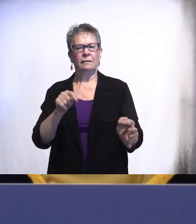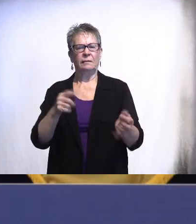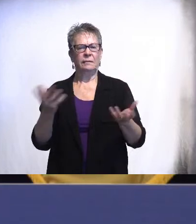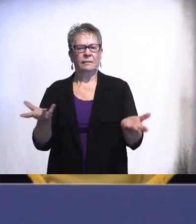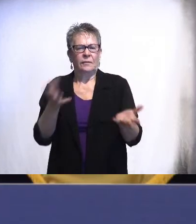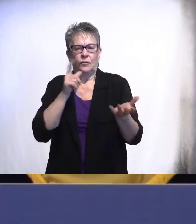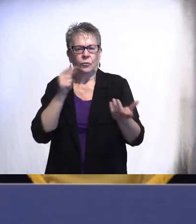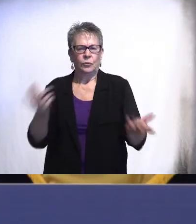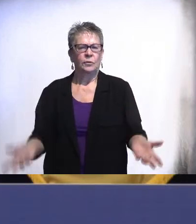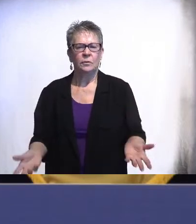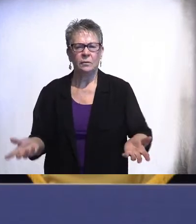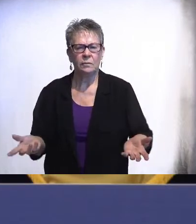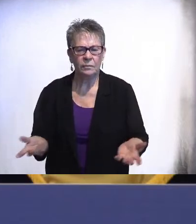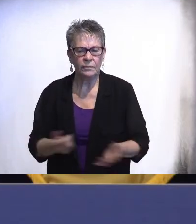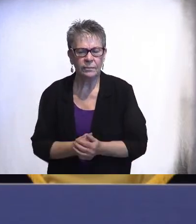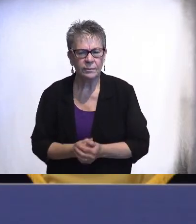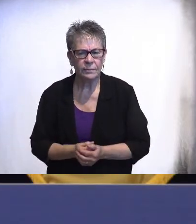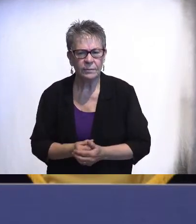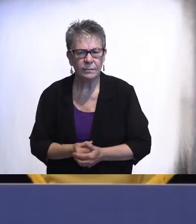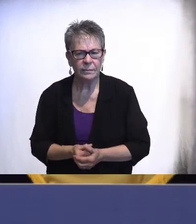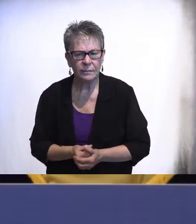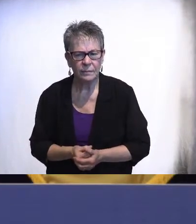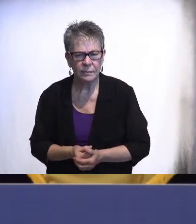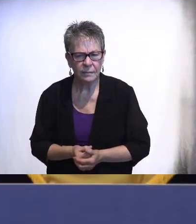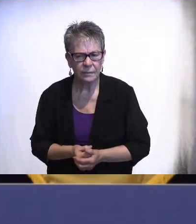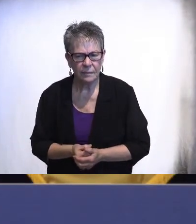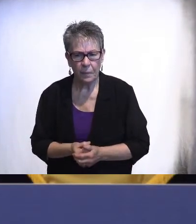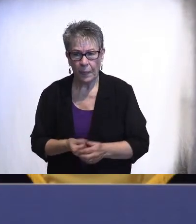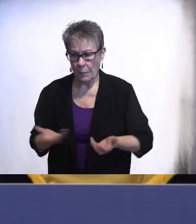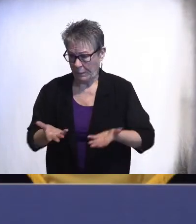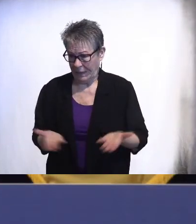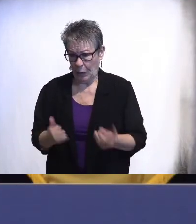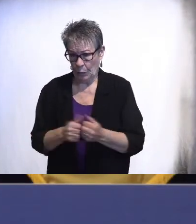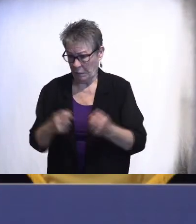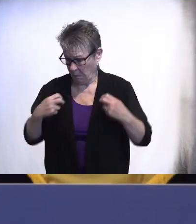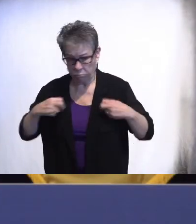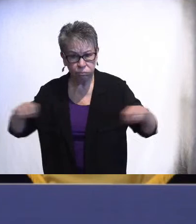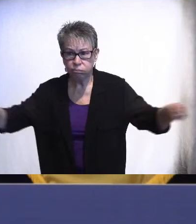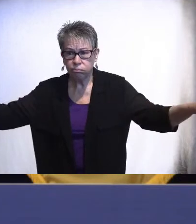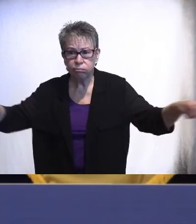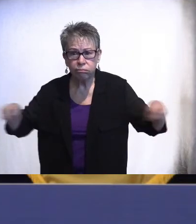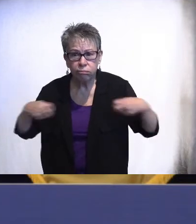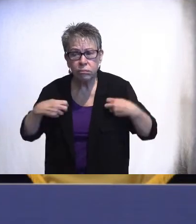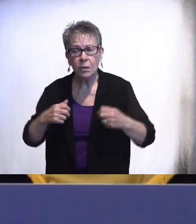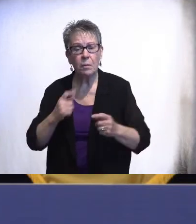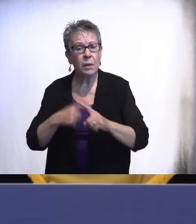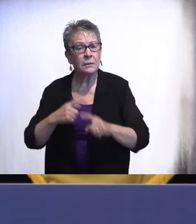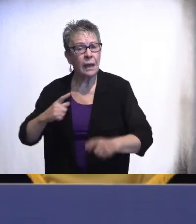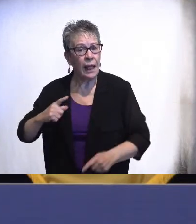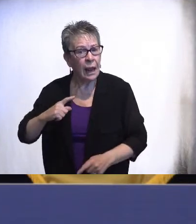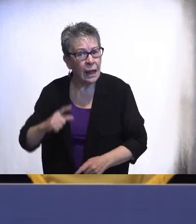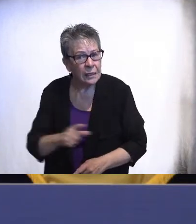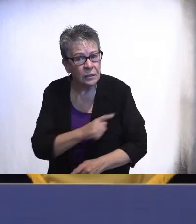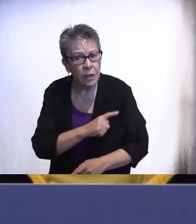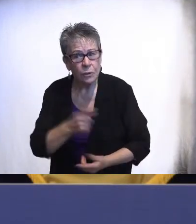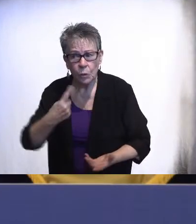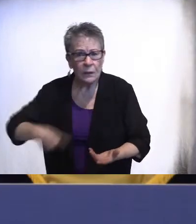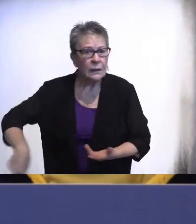Those of us up here, as well as the legislative leadership, had that as precise and as in balance as